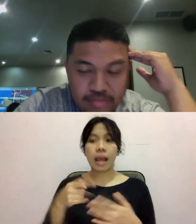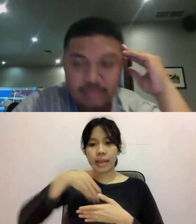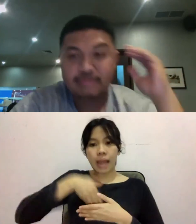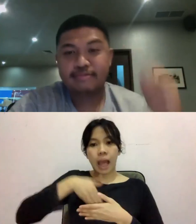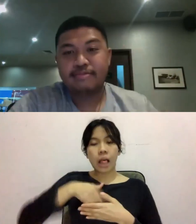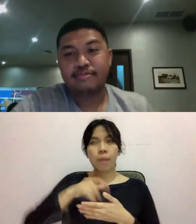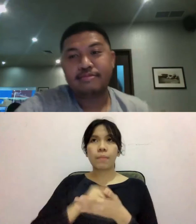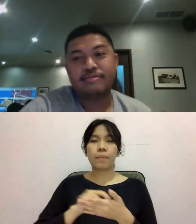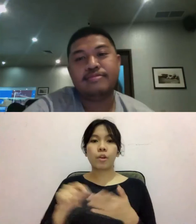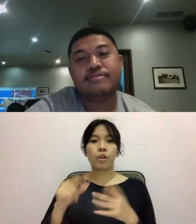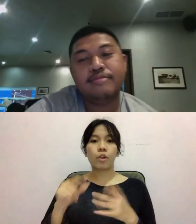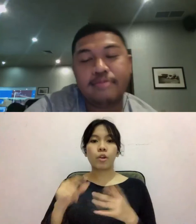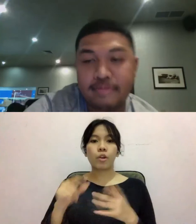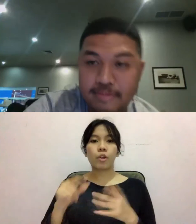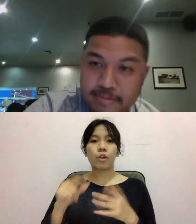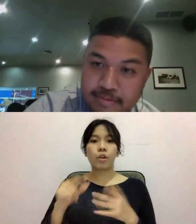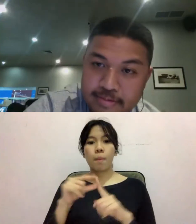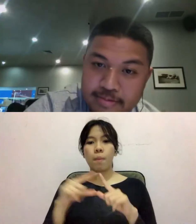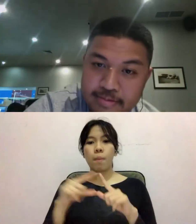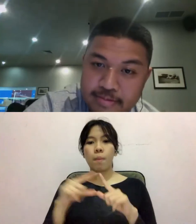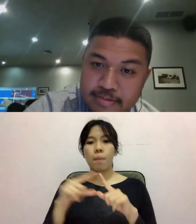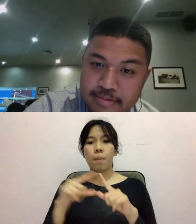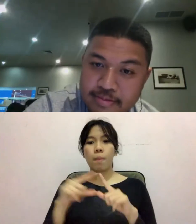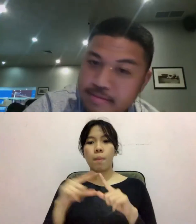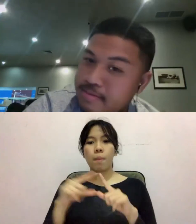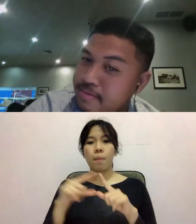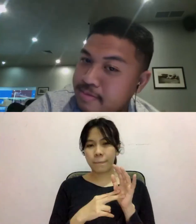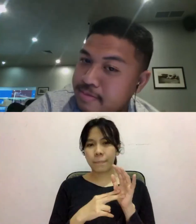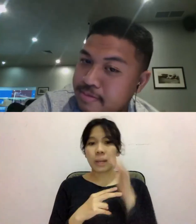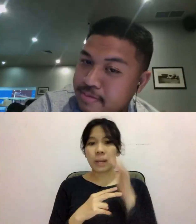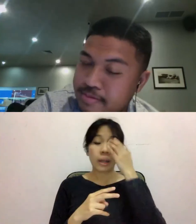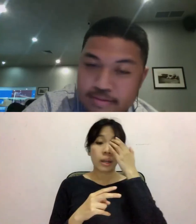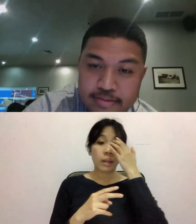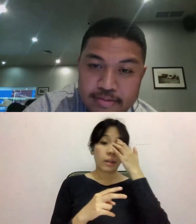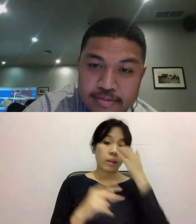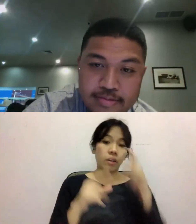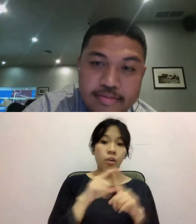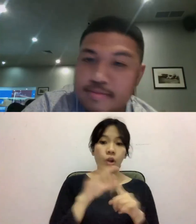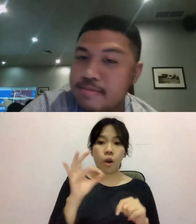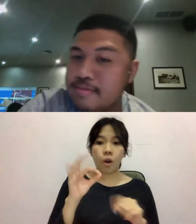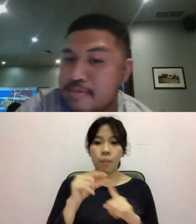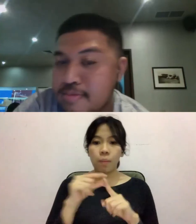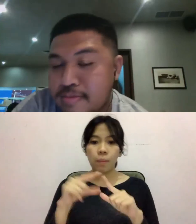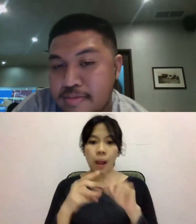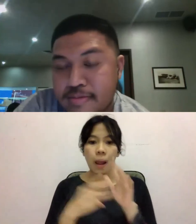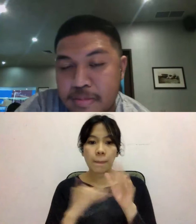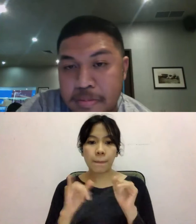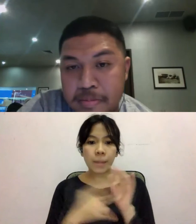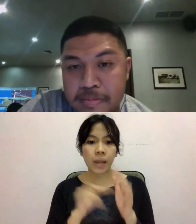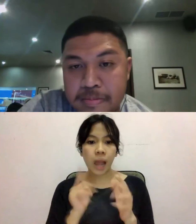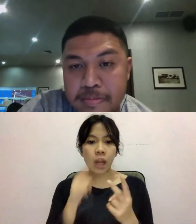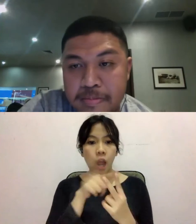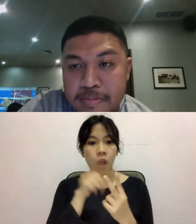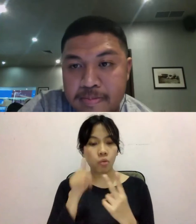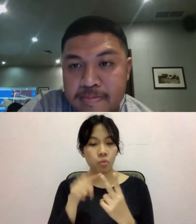norepinephrine, and also serotonin. Dopamine is the hormone that provides the